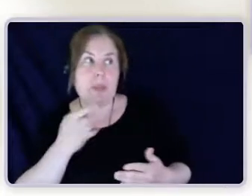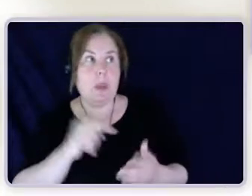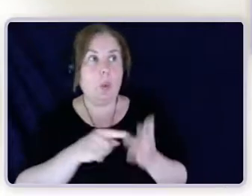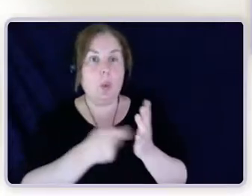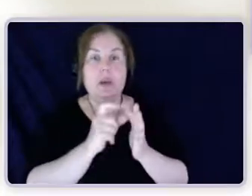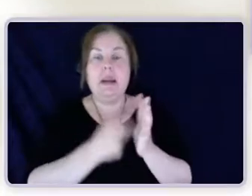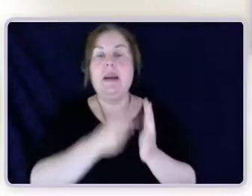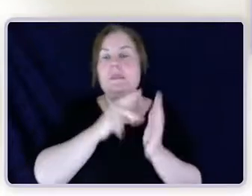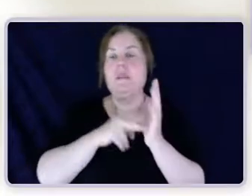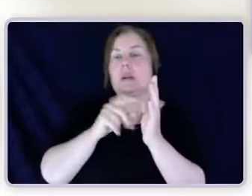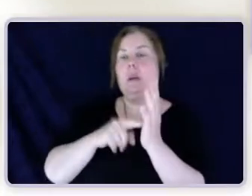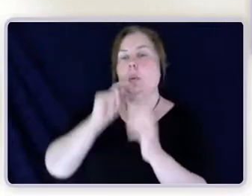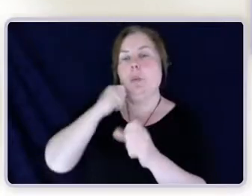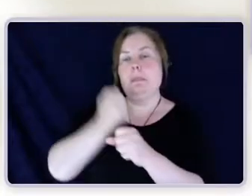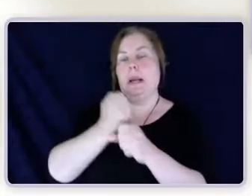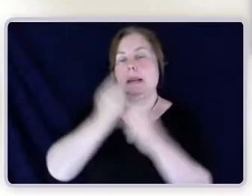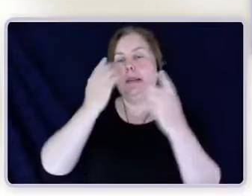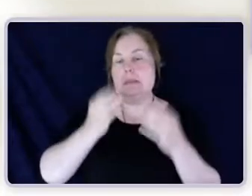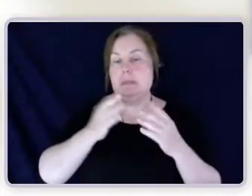cancelled or whether it continues.